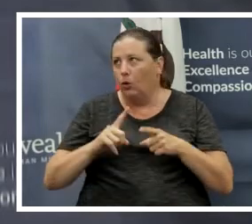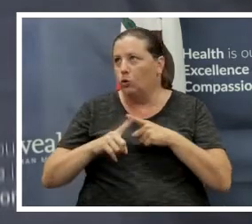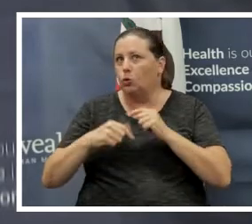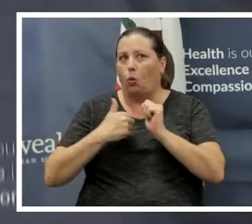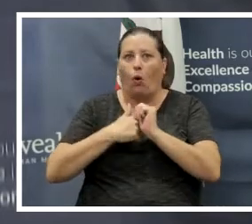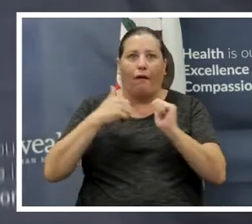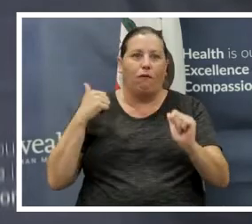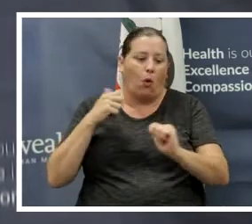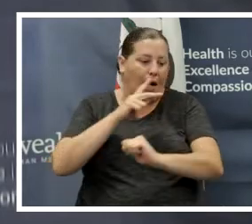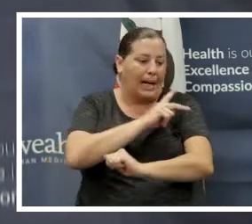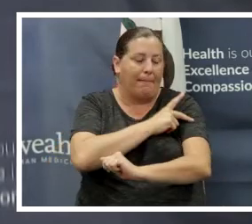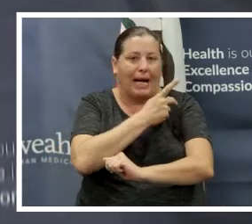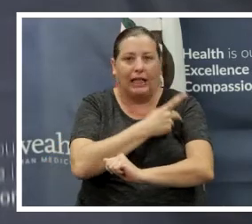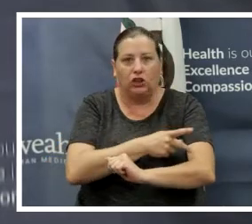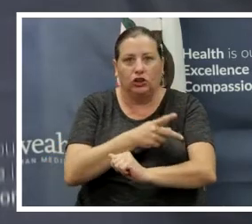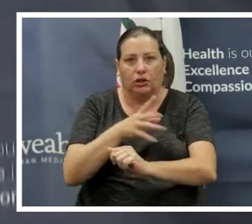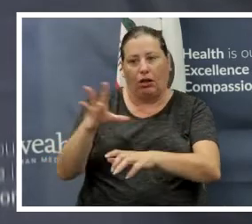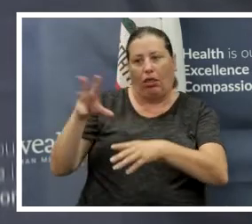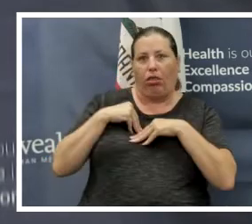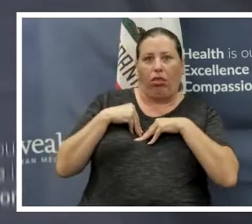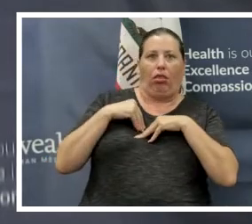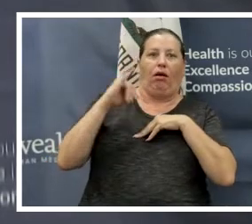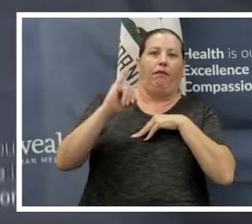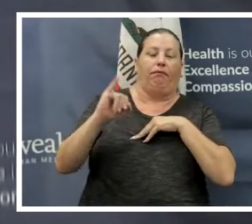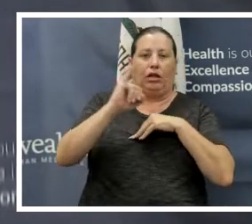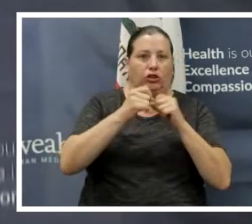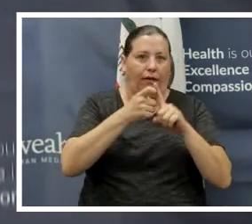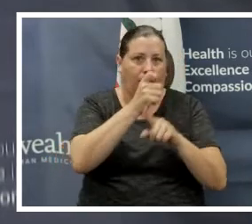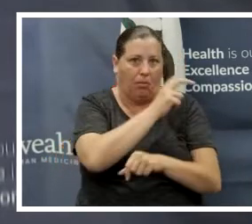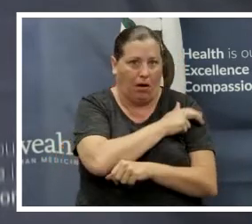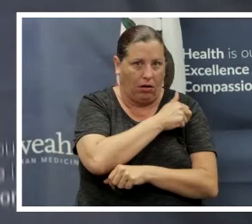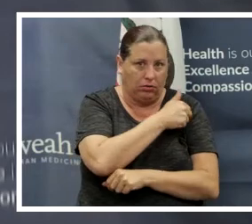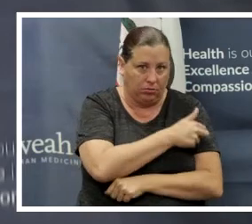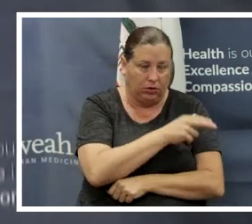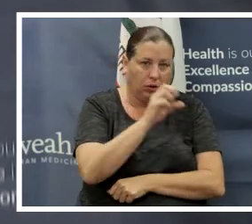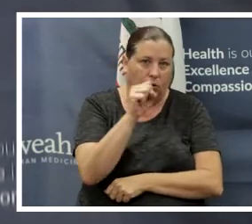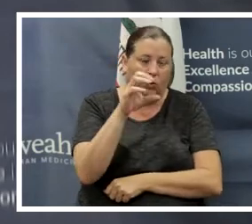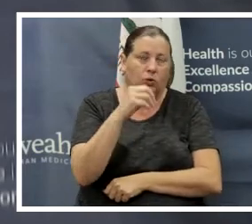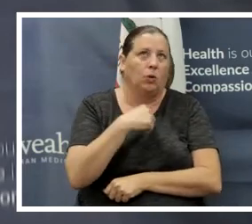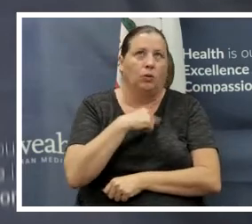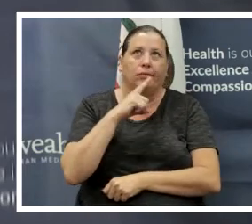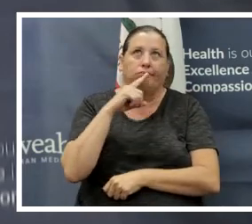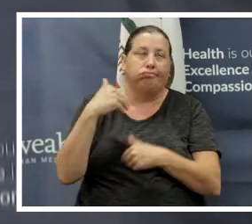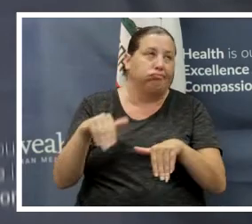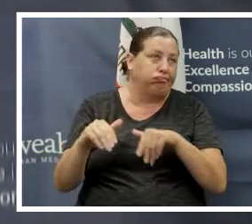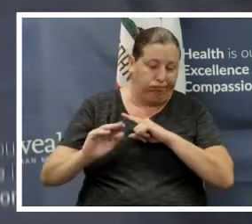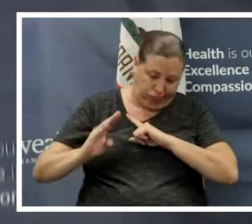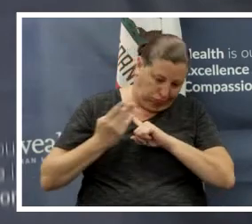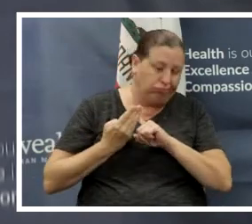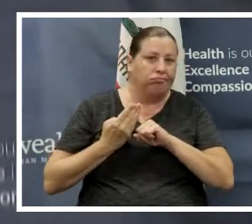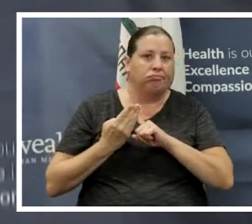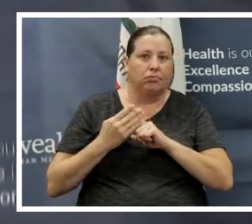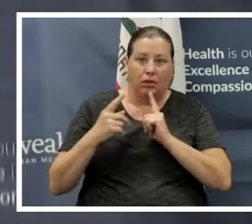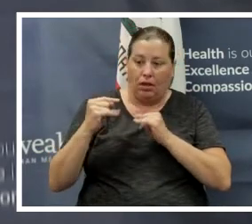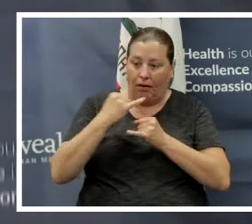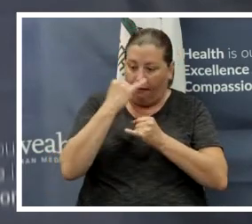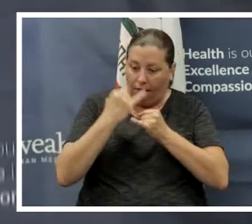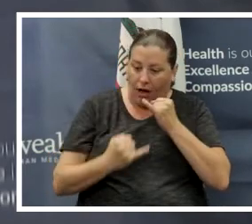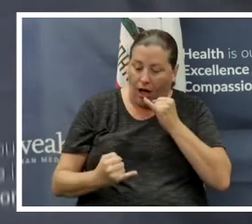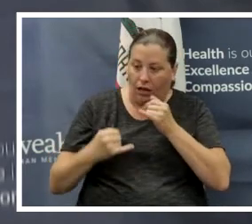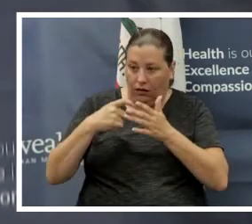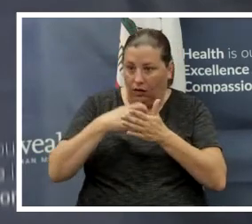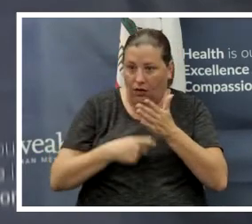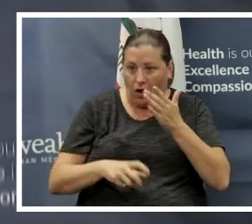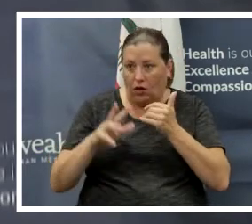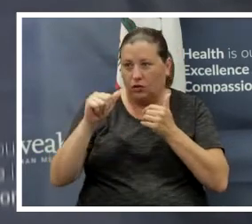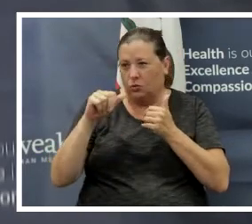patient acquiring an infection in the hospital. So we were absolutely convinced. The final cost was in the hundreds